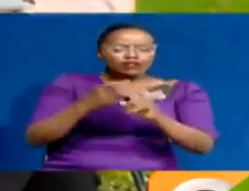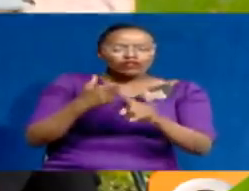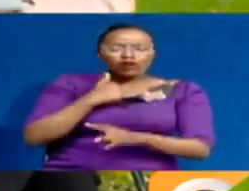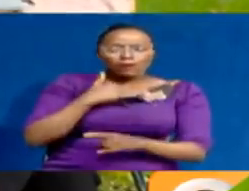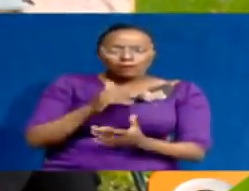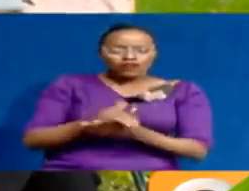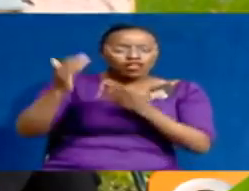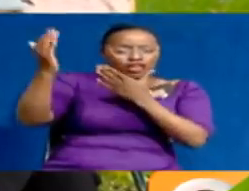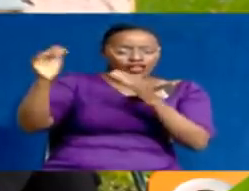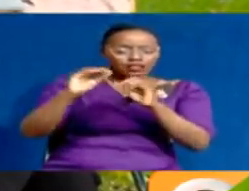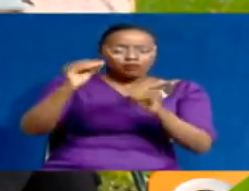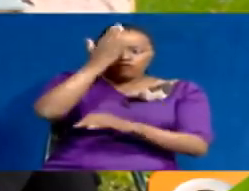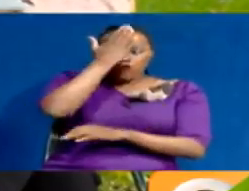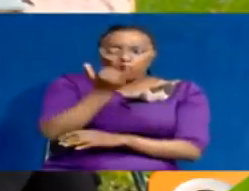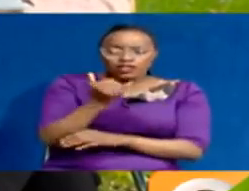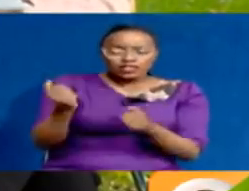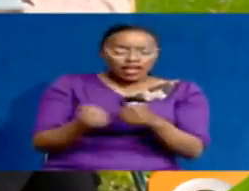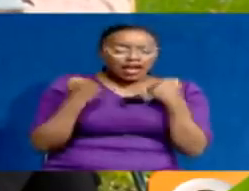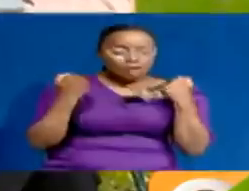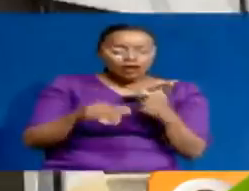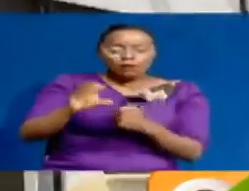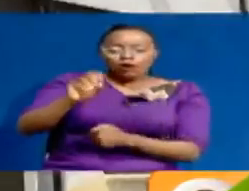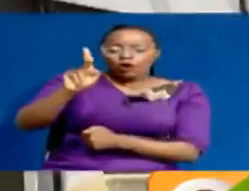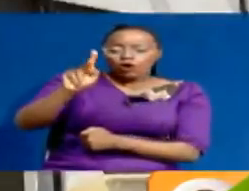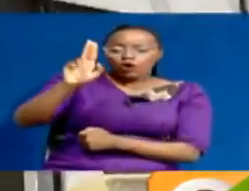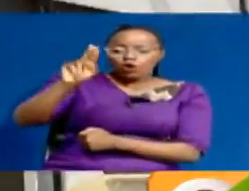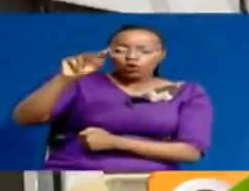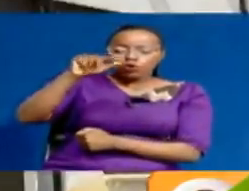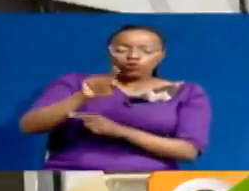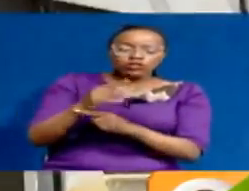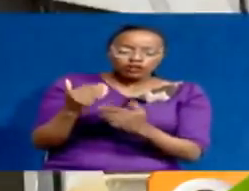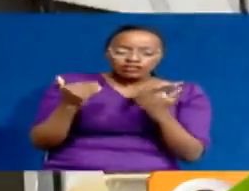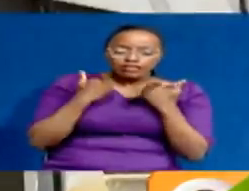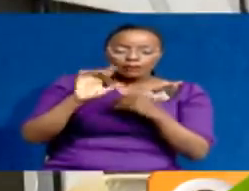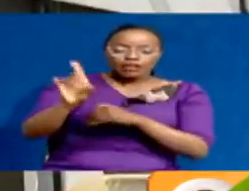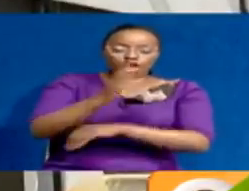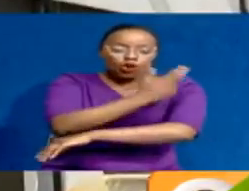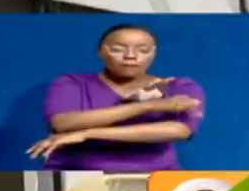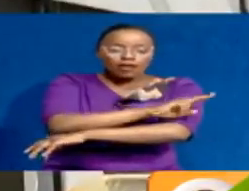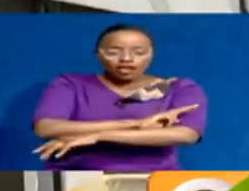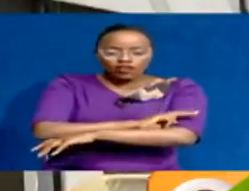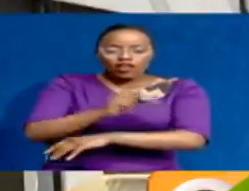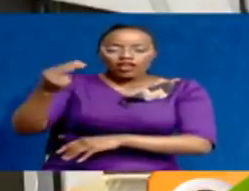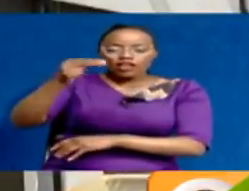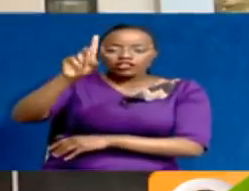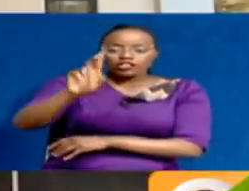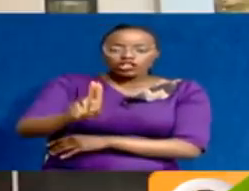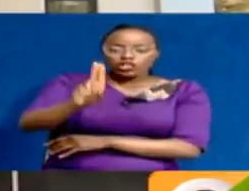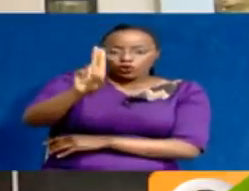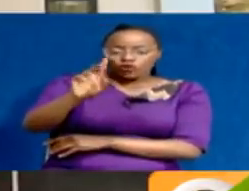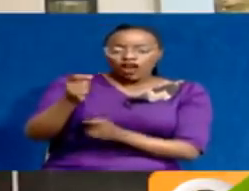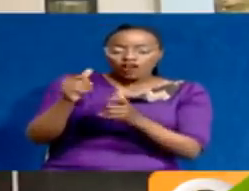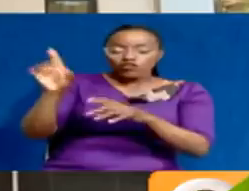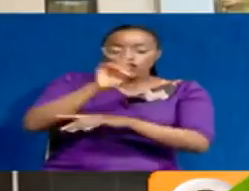me. Unexpected because, incidentally, Okungu was admitted into Nairobi Hospital's HDU